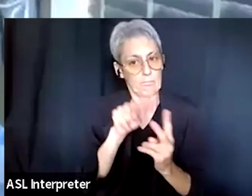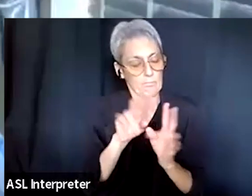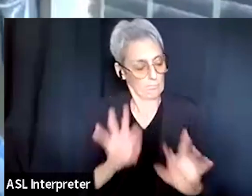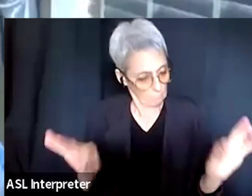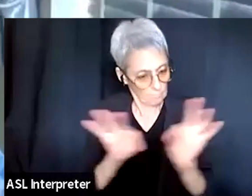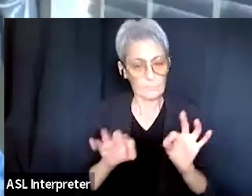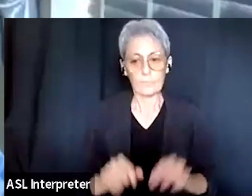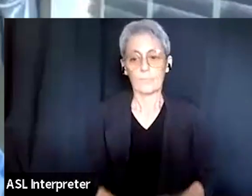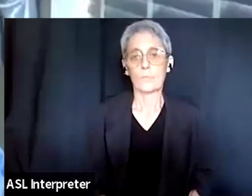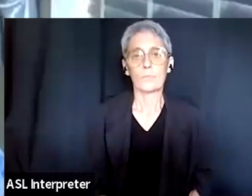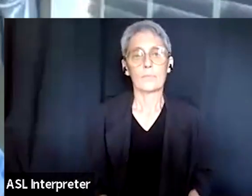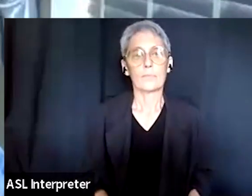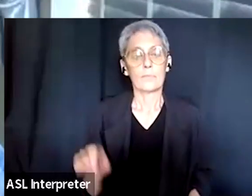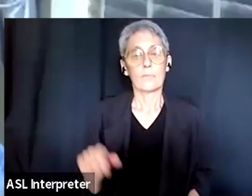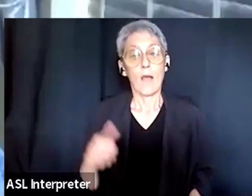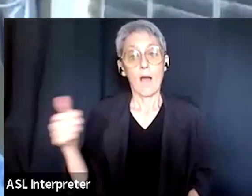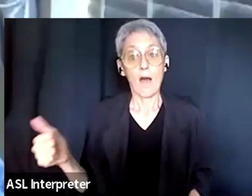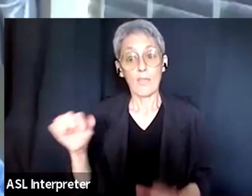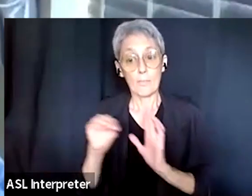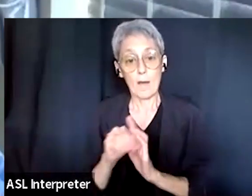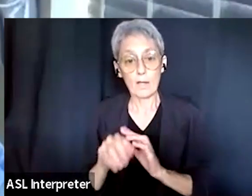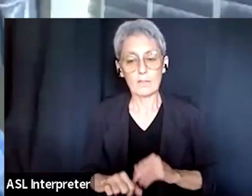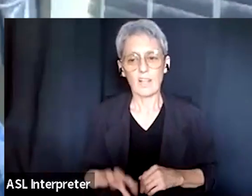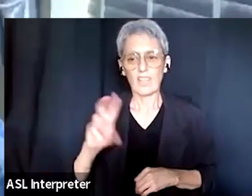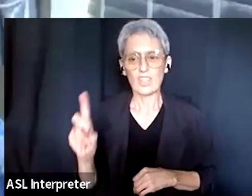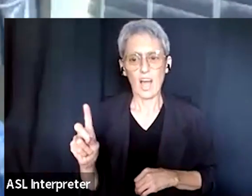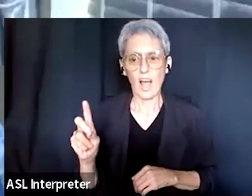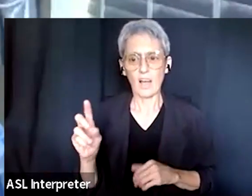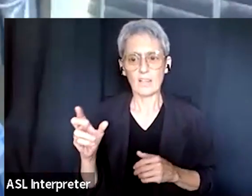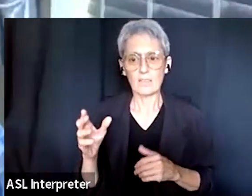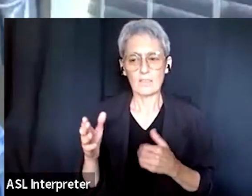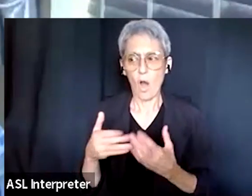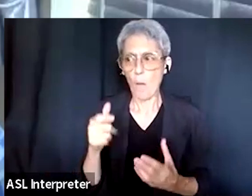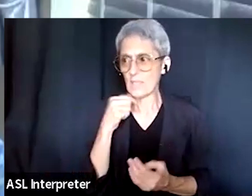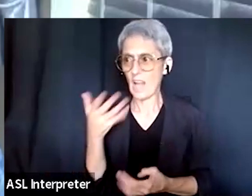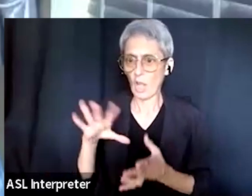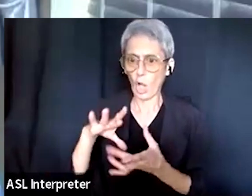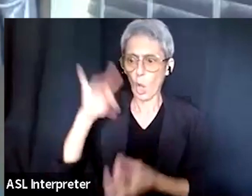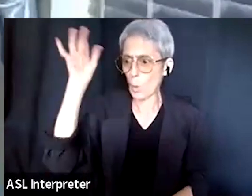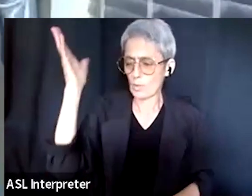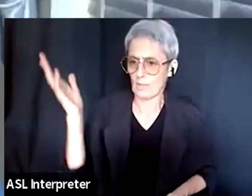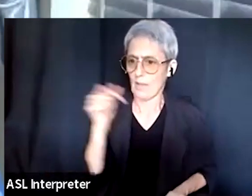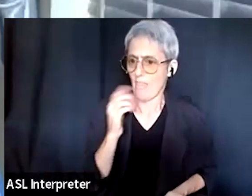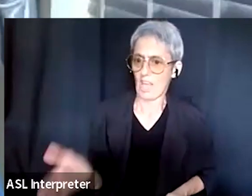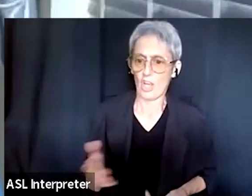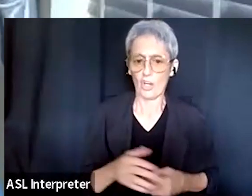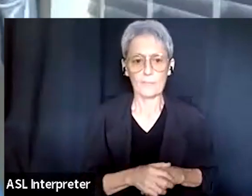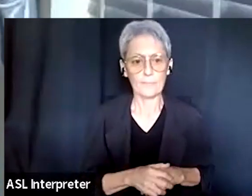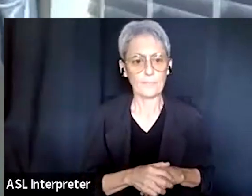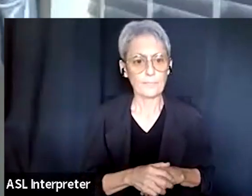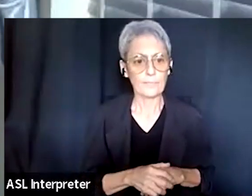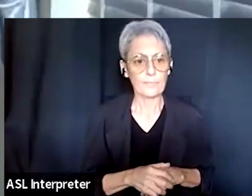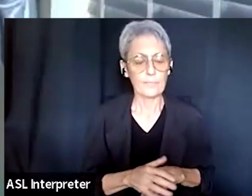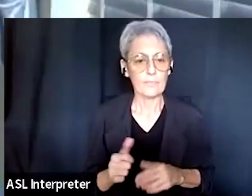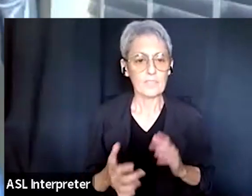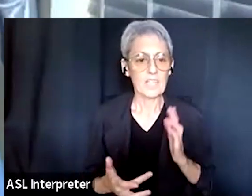now other models, the child is almost absent, like ghosts, they're these kind of technical, not particularly models I've